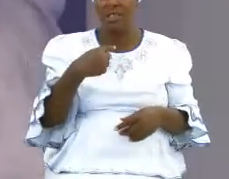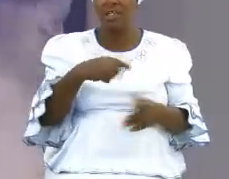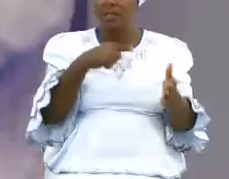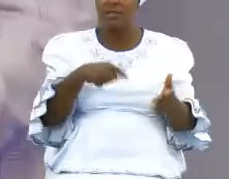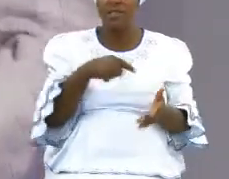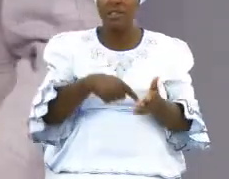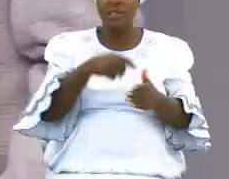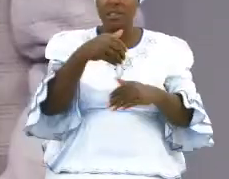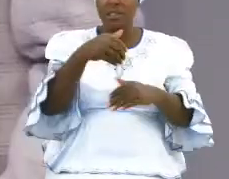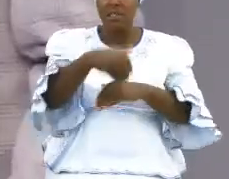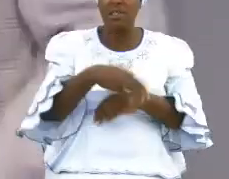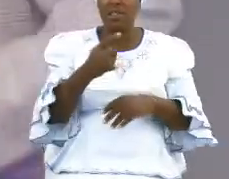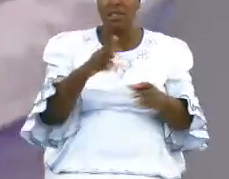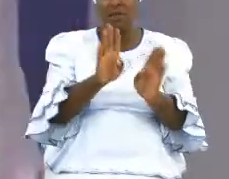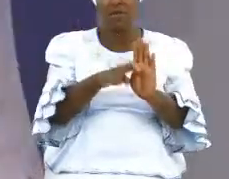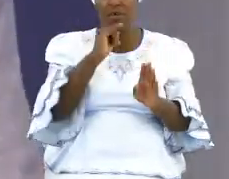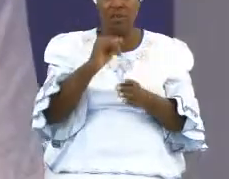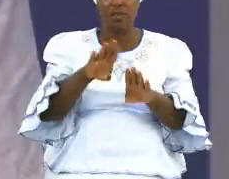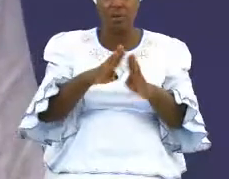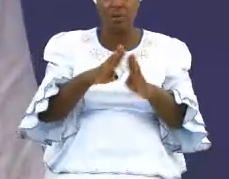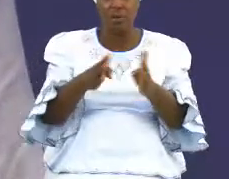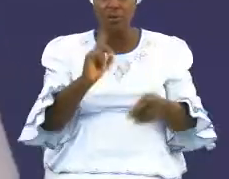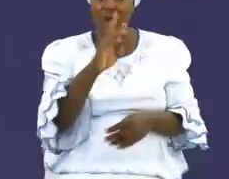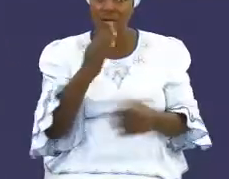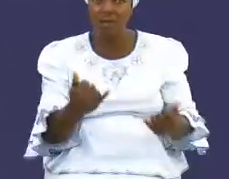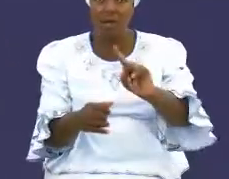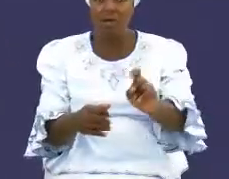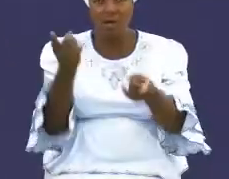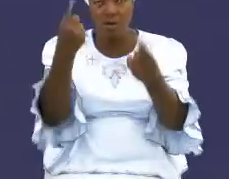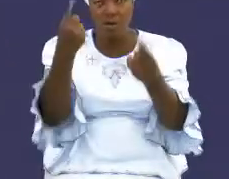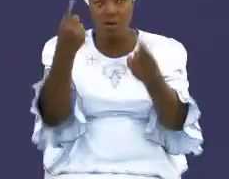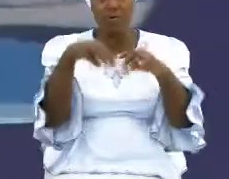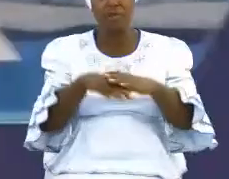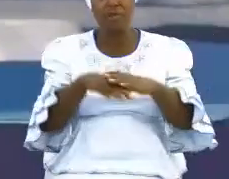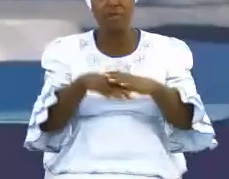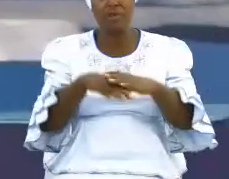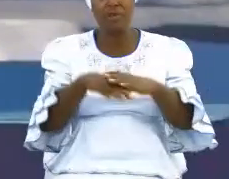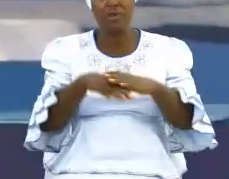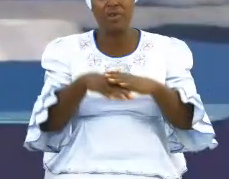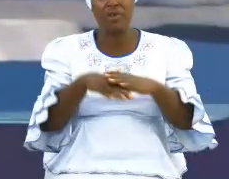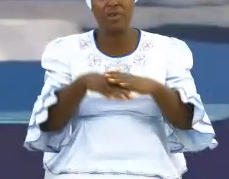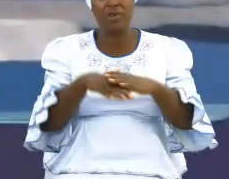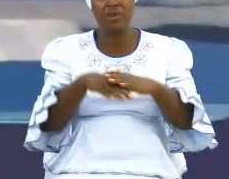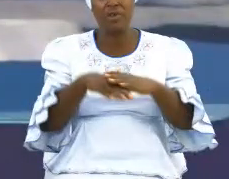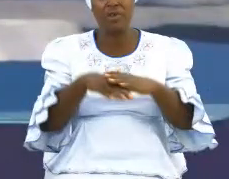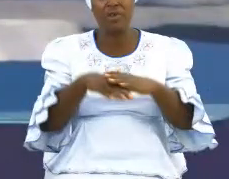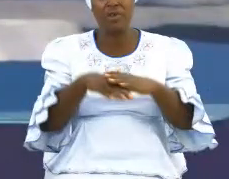is open. Where are you coming? And then you stand up, and with all your